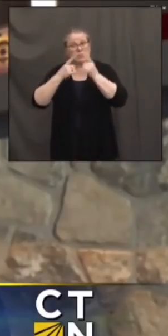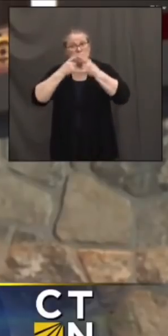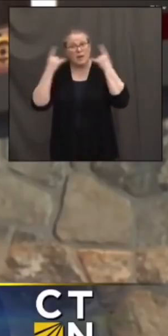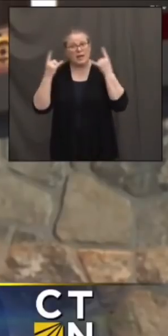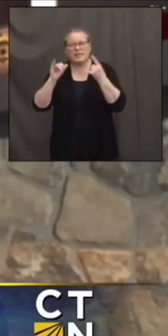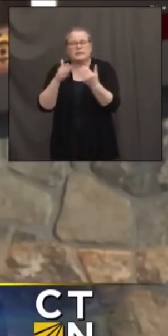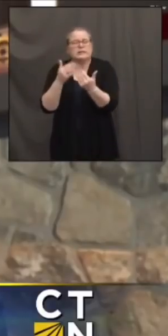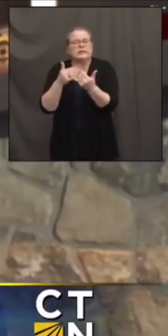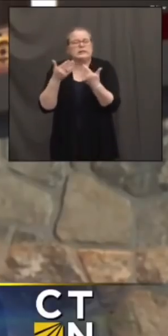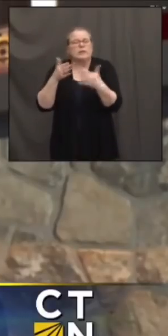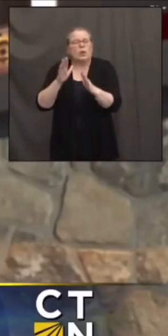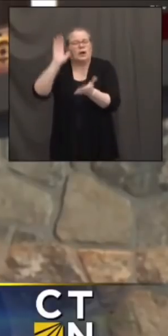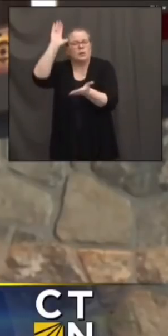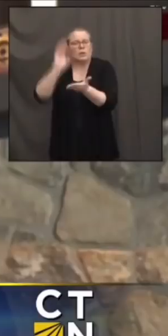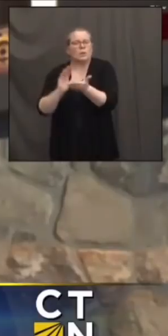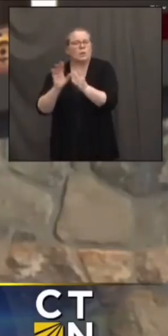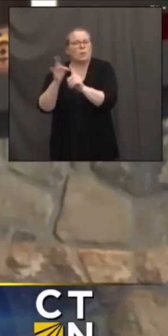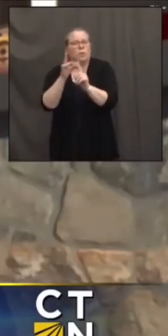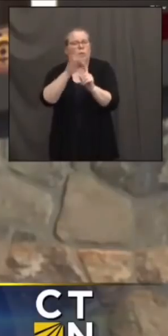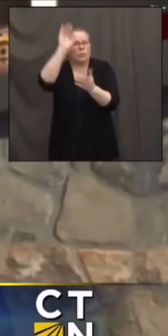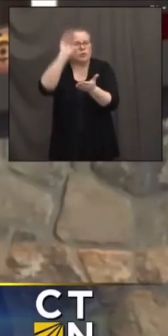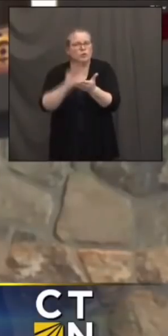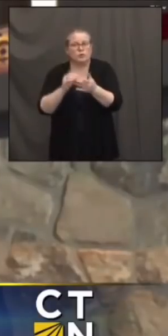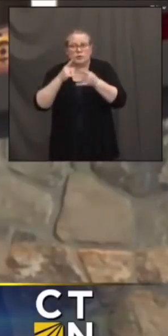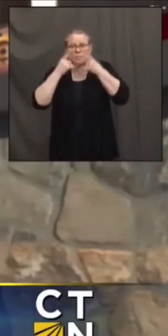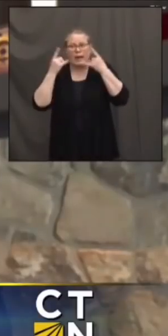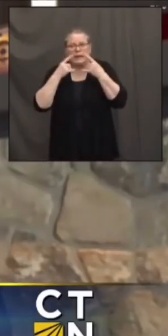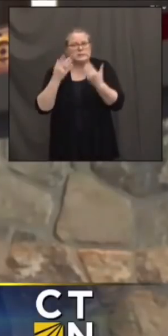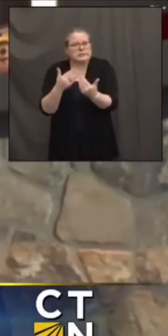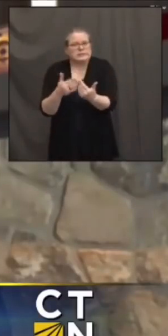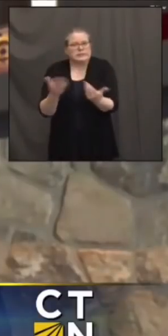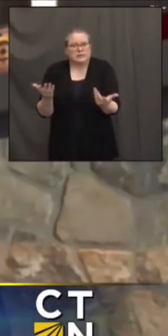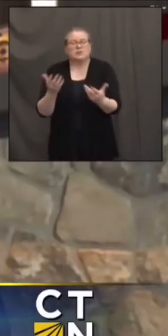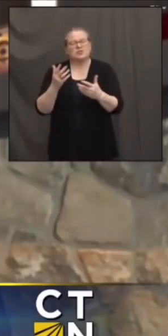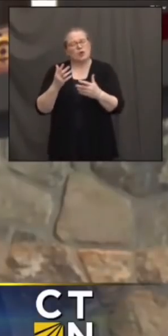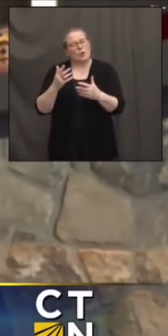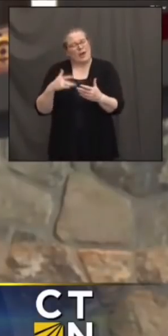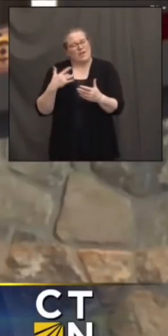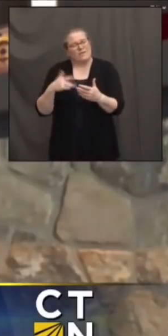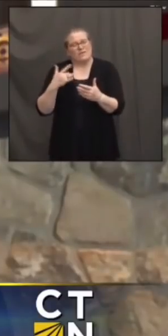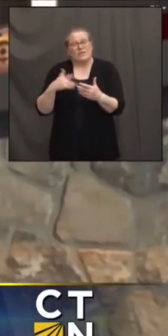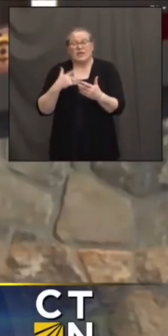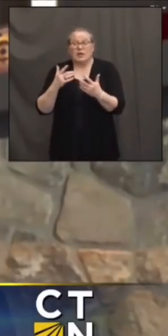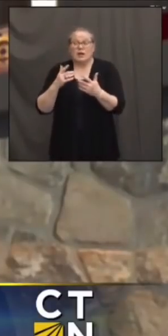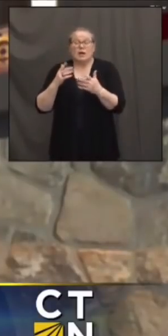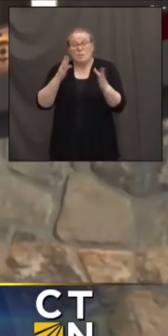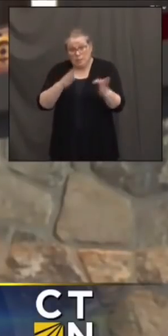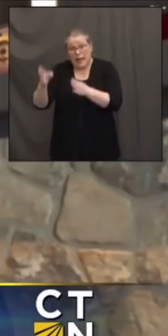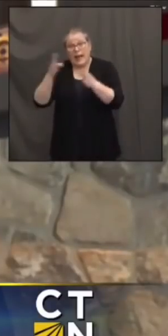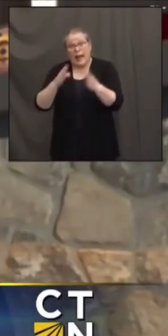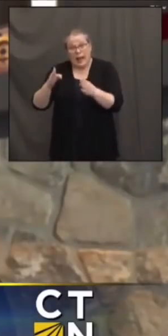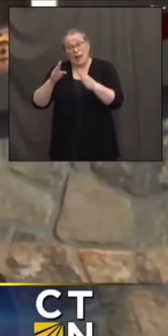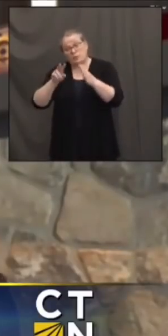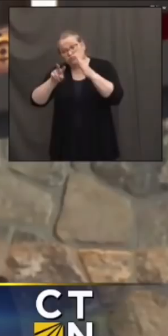try to reduce risk. So, I think that being on a glide path towards reopening is the prudent thing to do, and do it in a